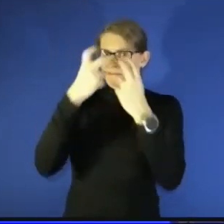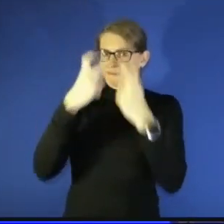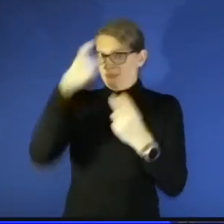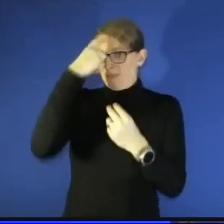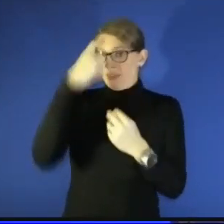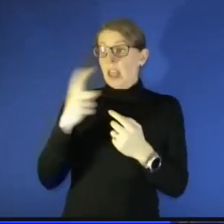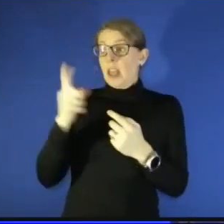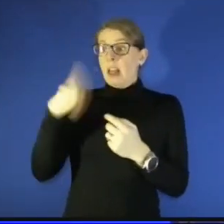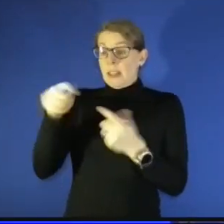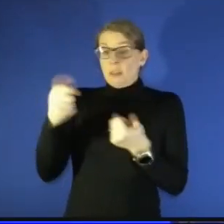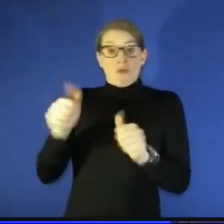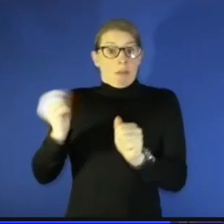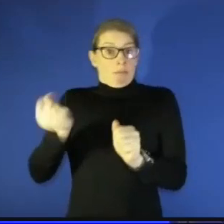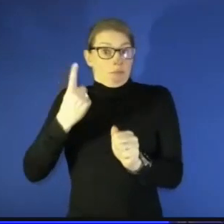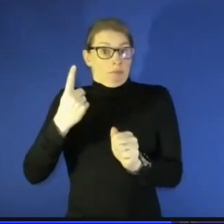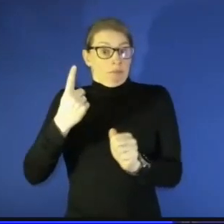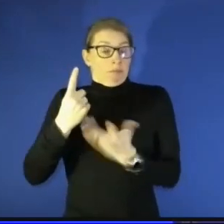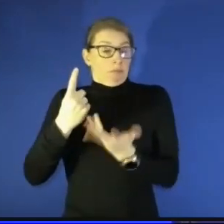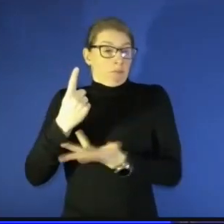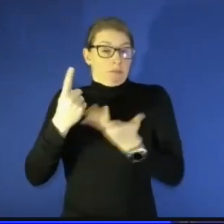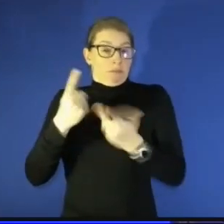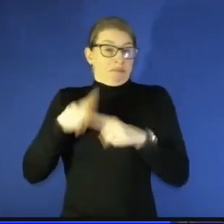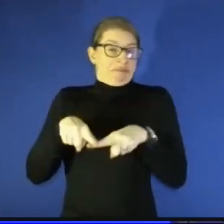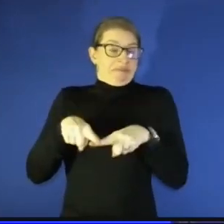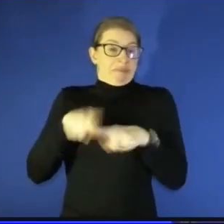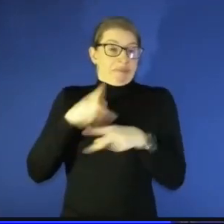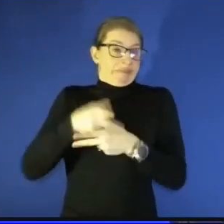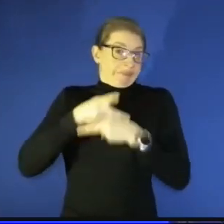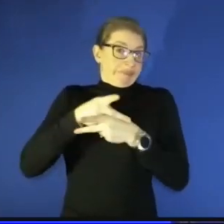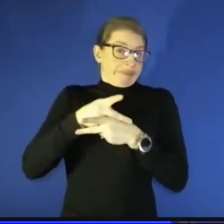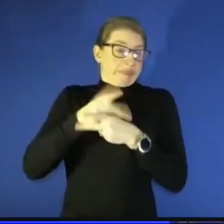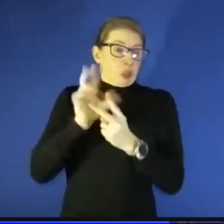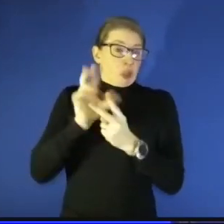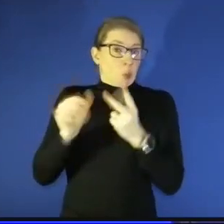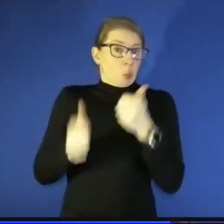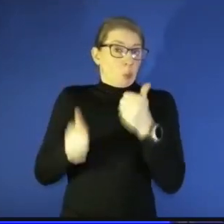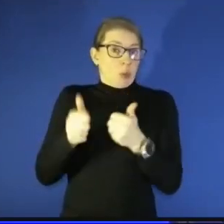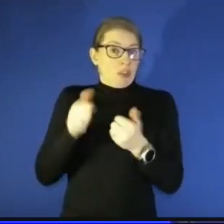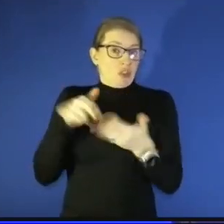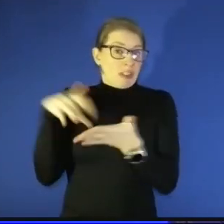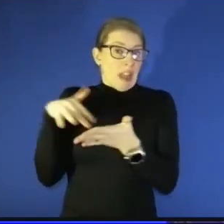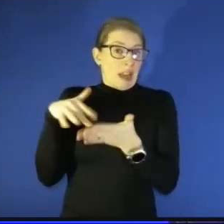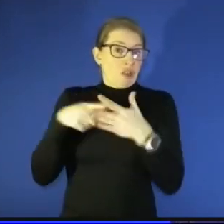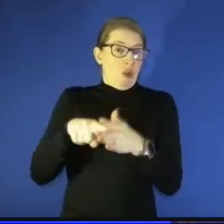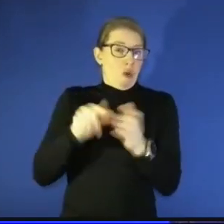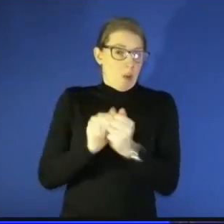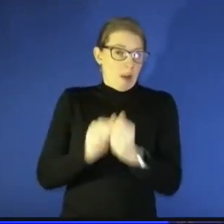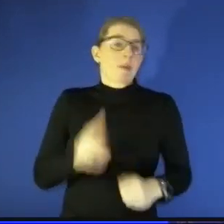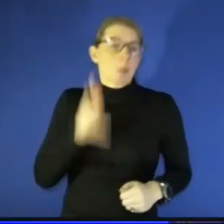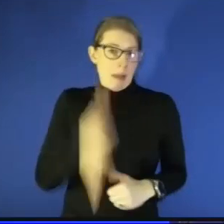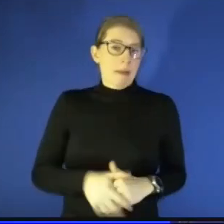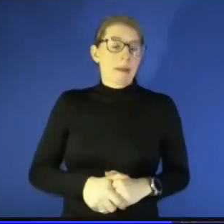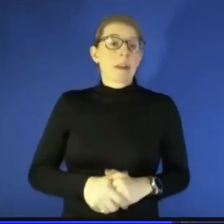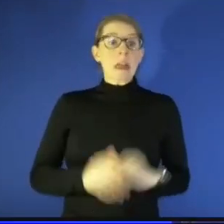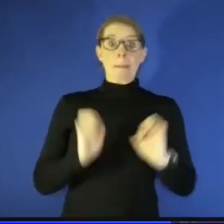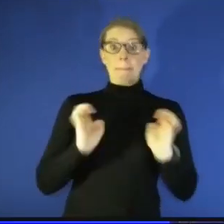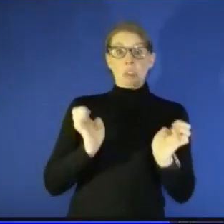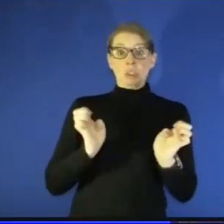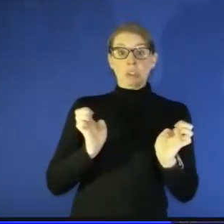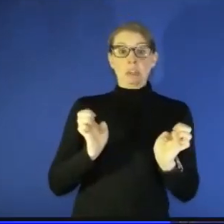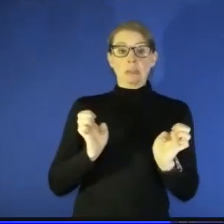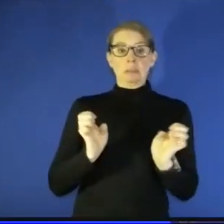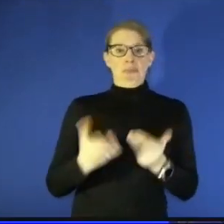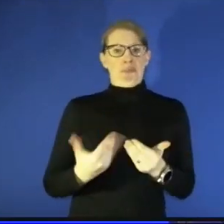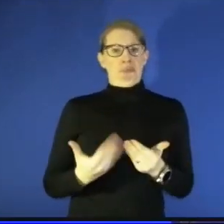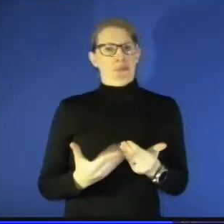understand, they'll be very careful about choosing which study to start with. So in an emergency, it's very easy